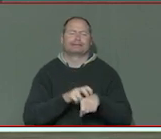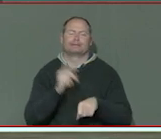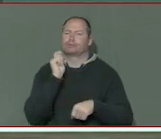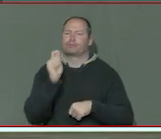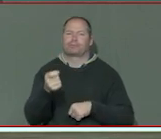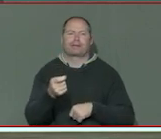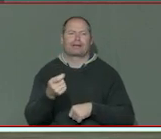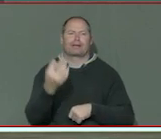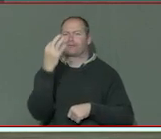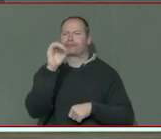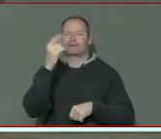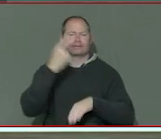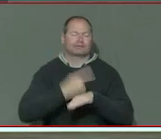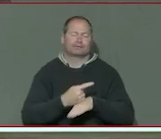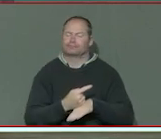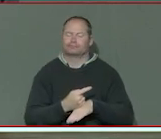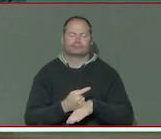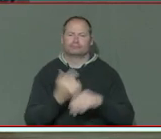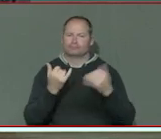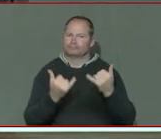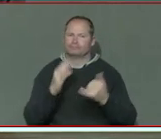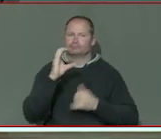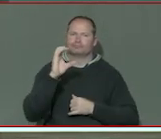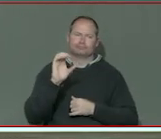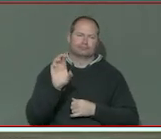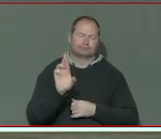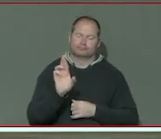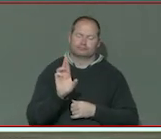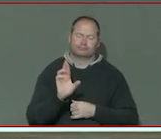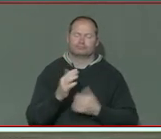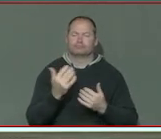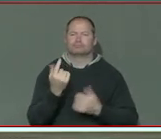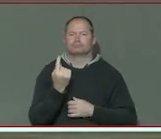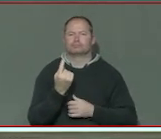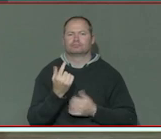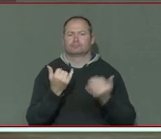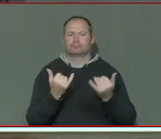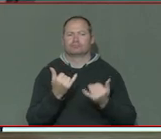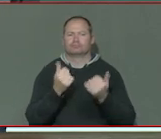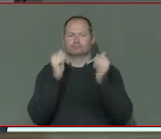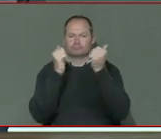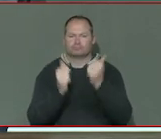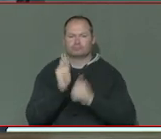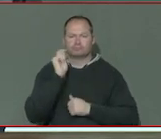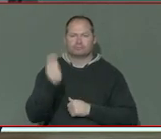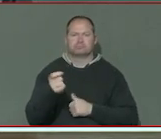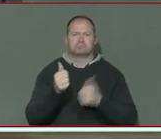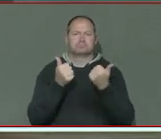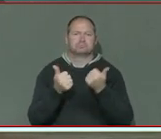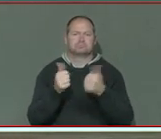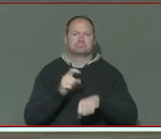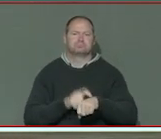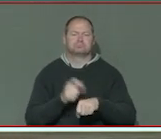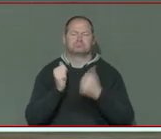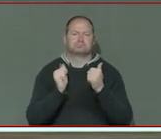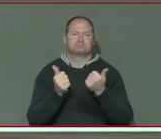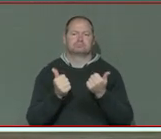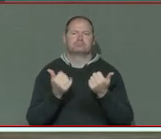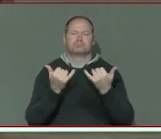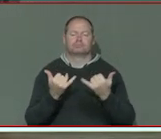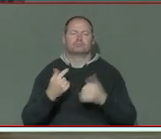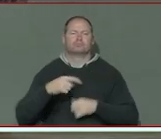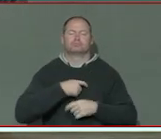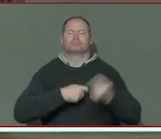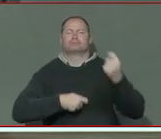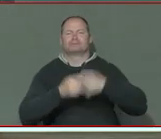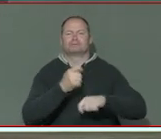days. He only has current, so that means he pays his account promptly, so we can maybe sell more to them. Or whose